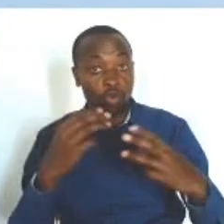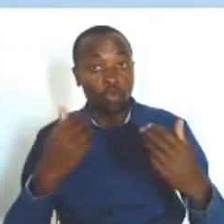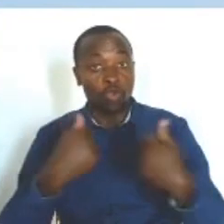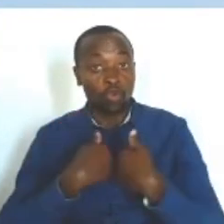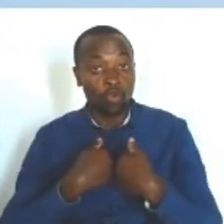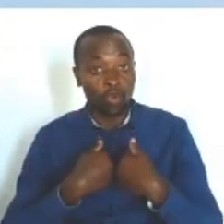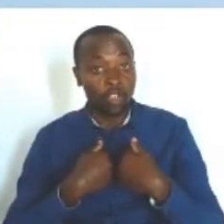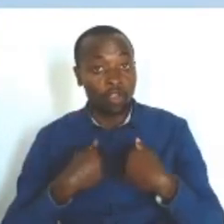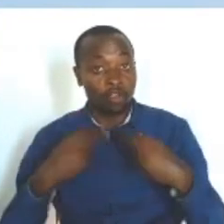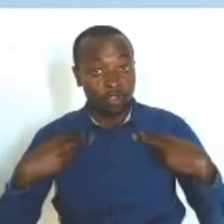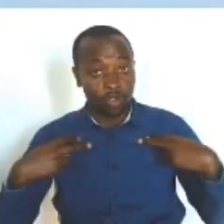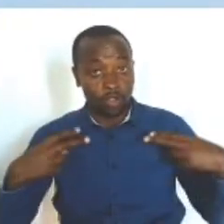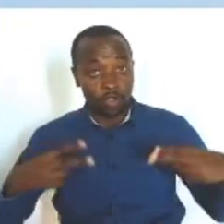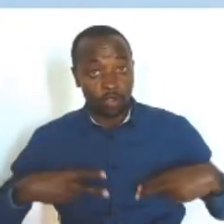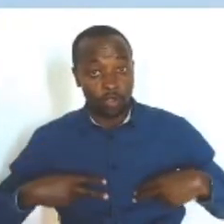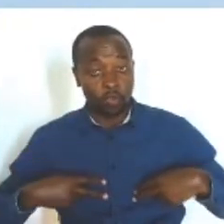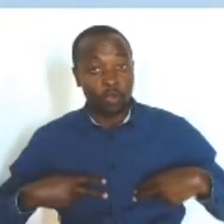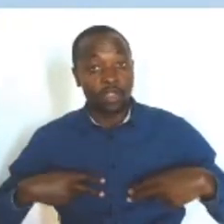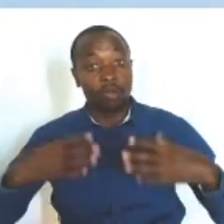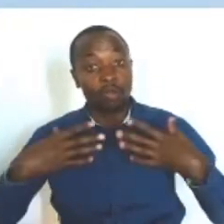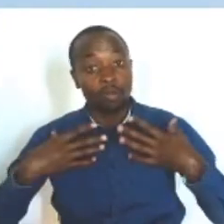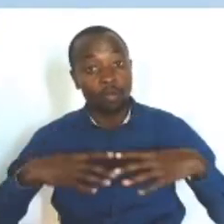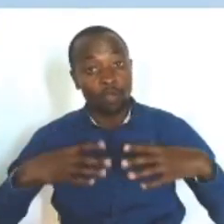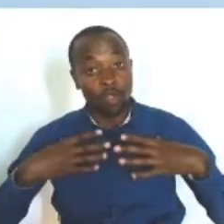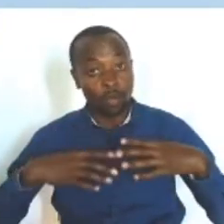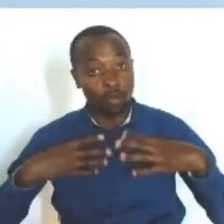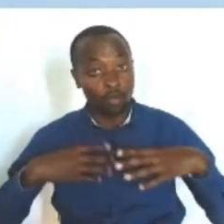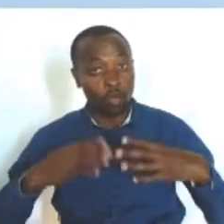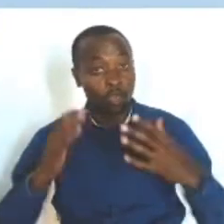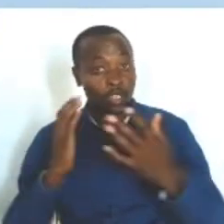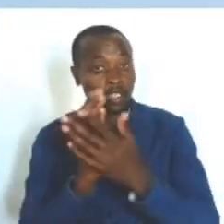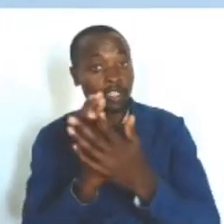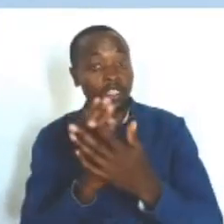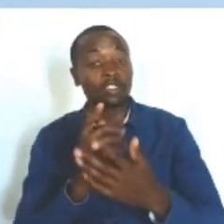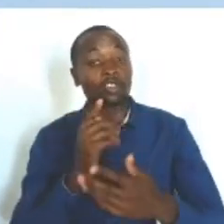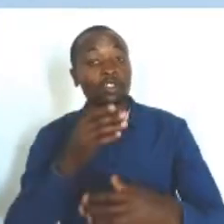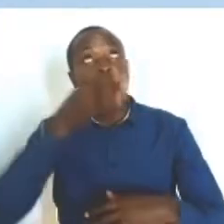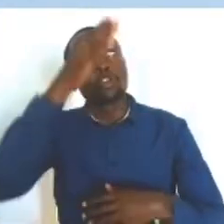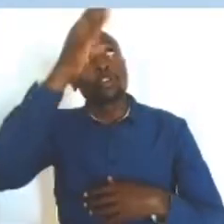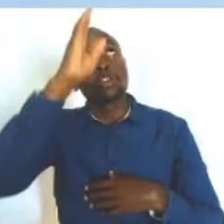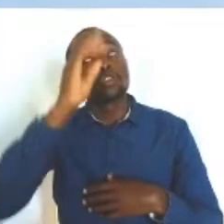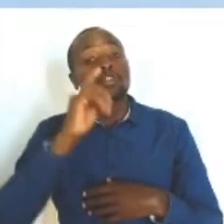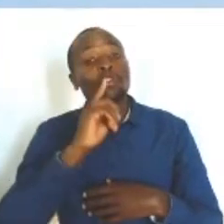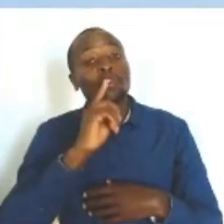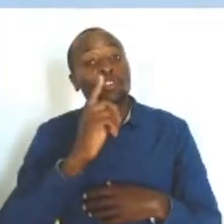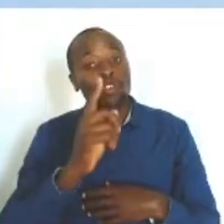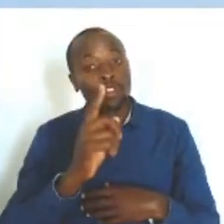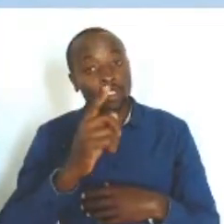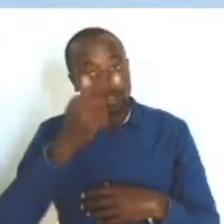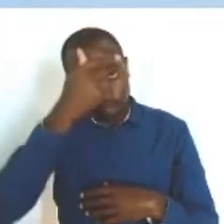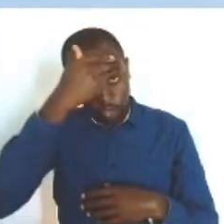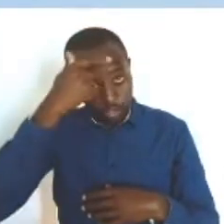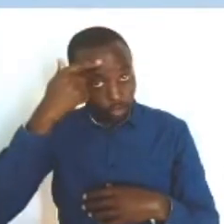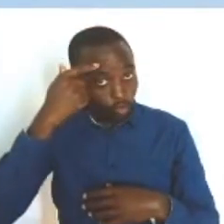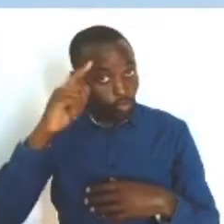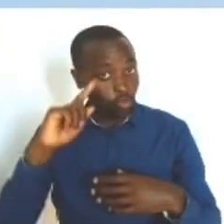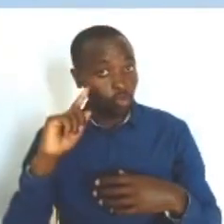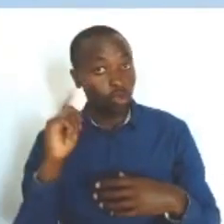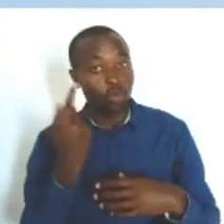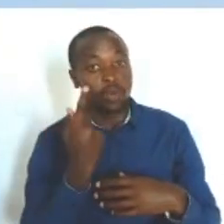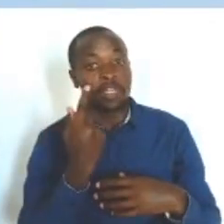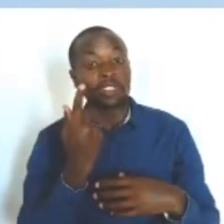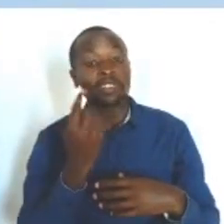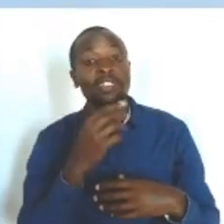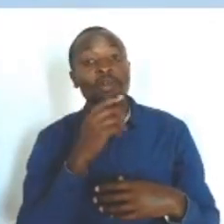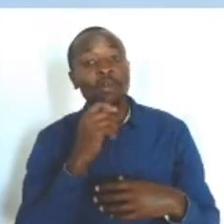the human being put against God's authority. Because once the man ate the